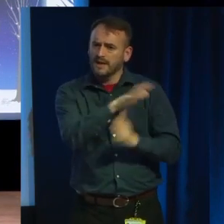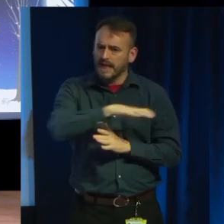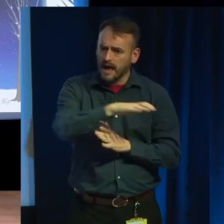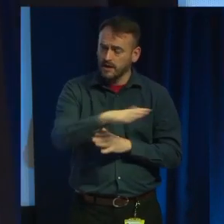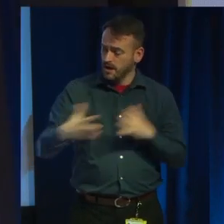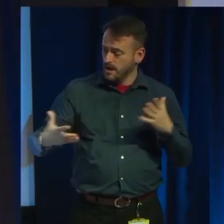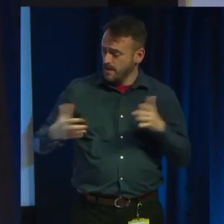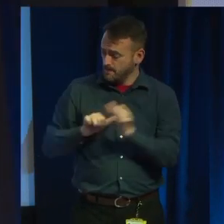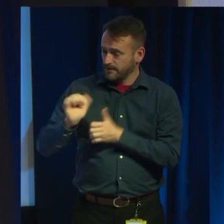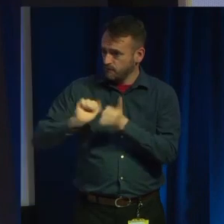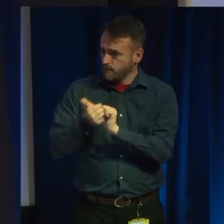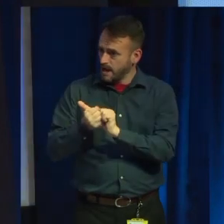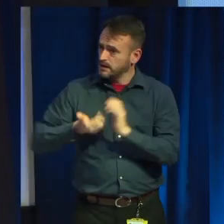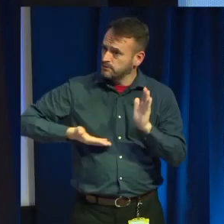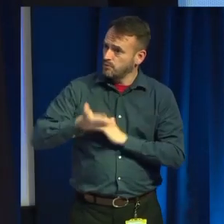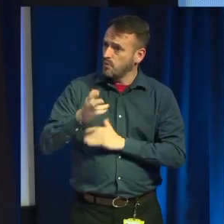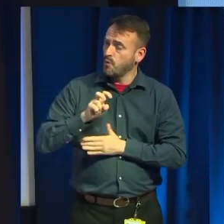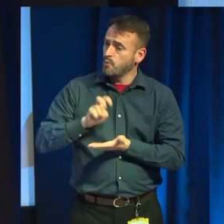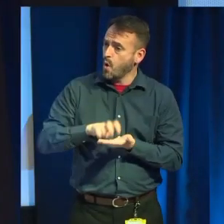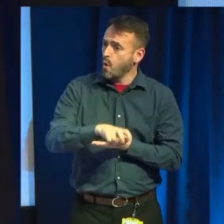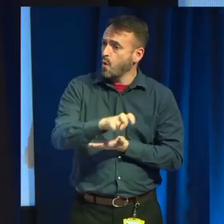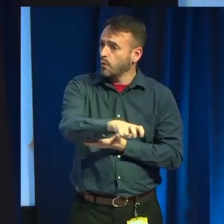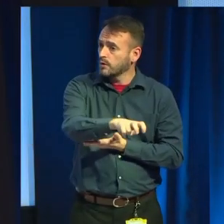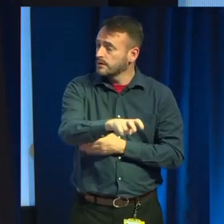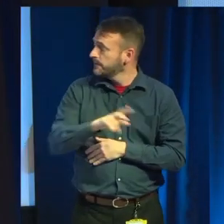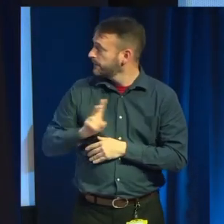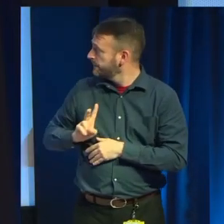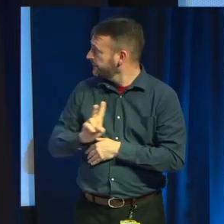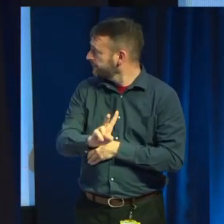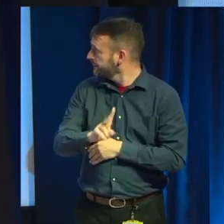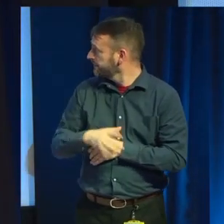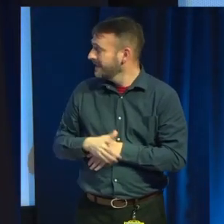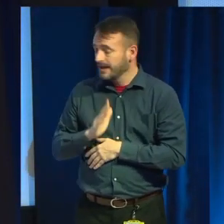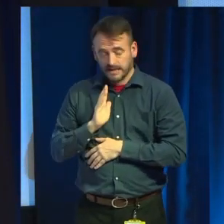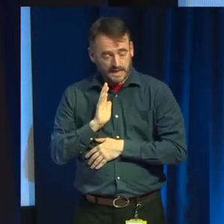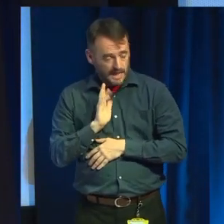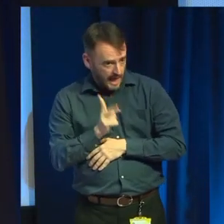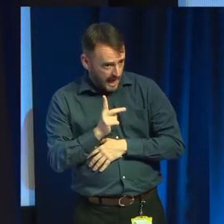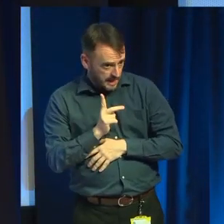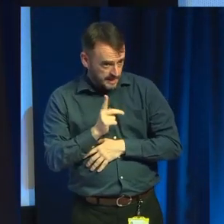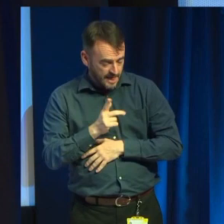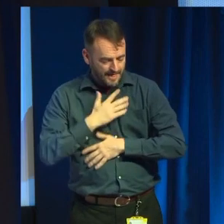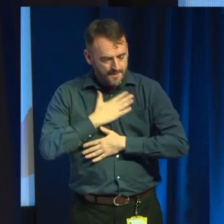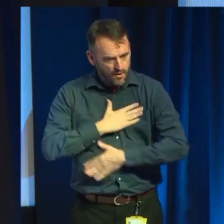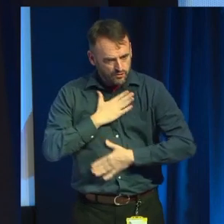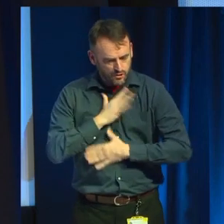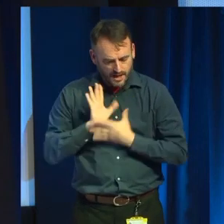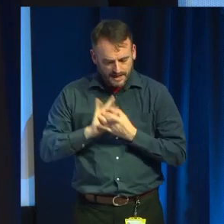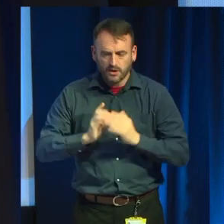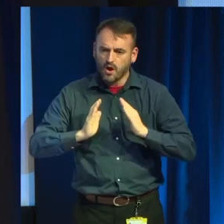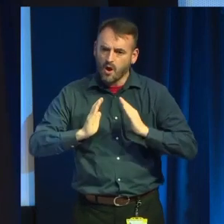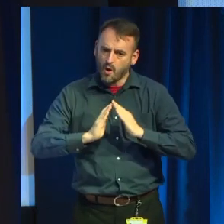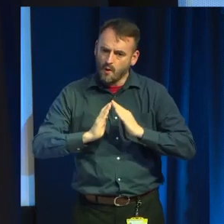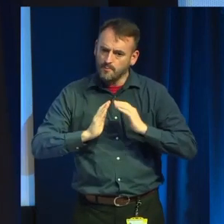school, Quentin. And again, it's based on an emotion. So as a foreigner